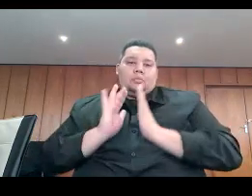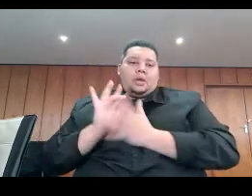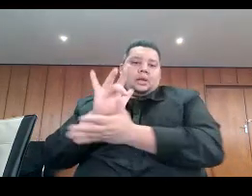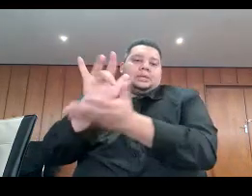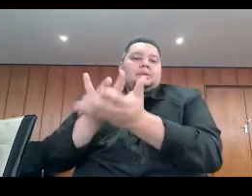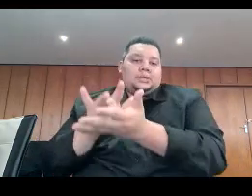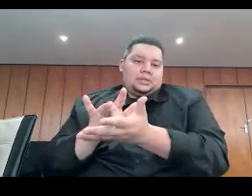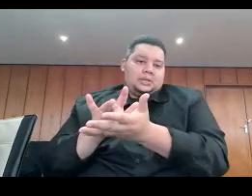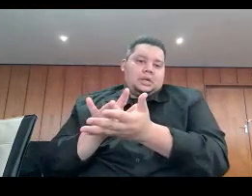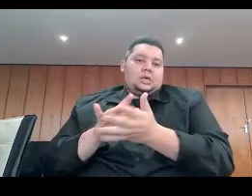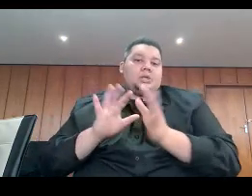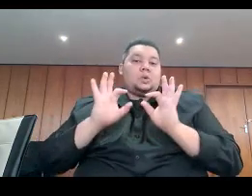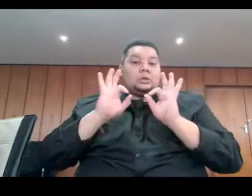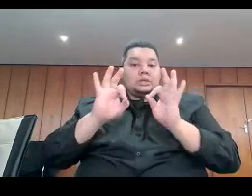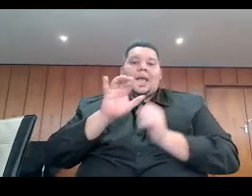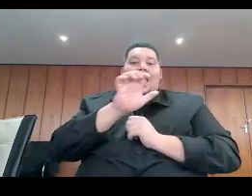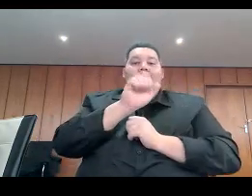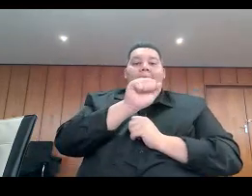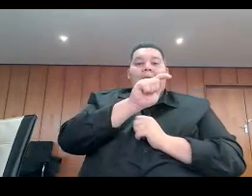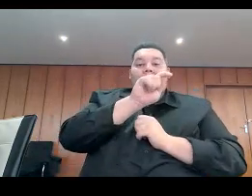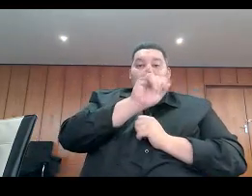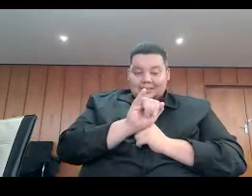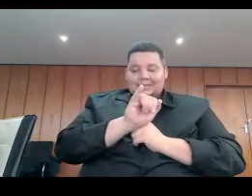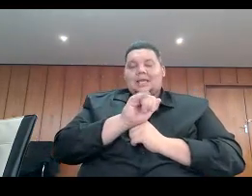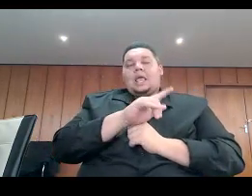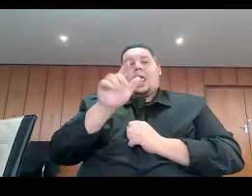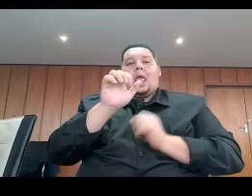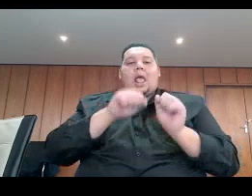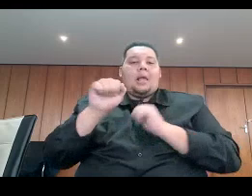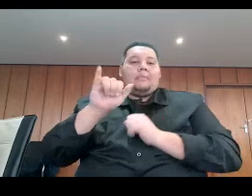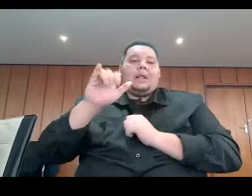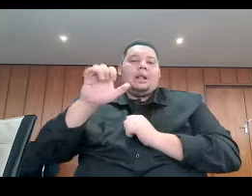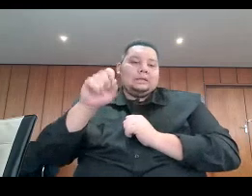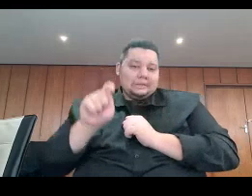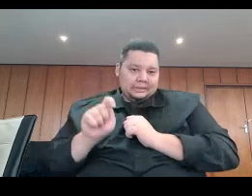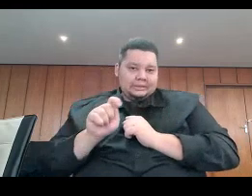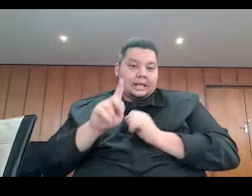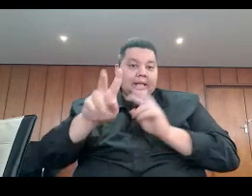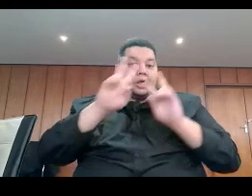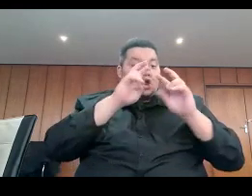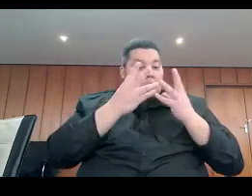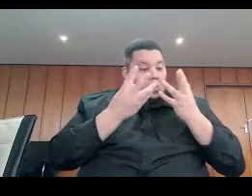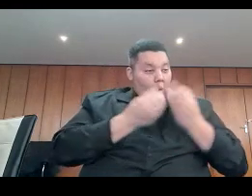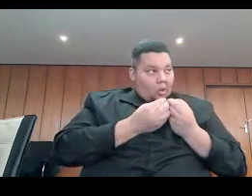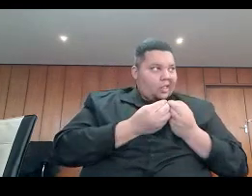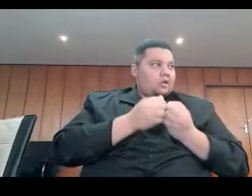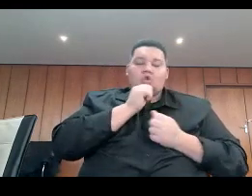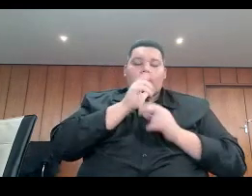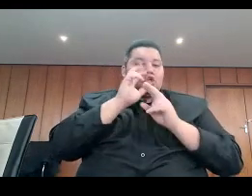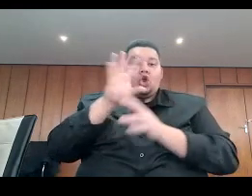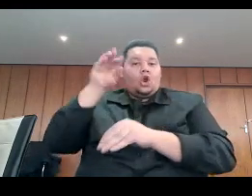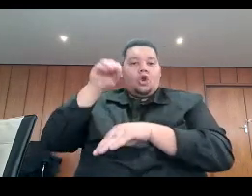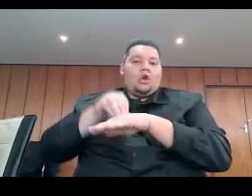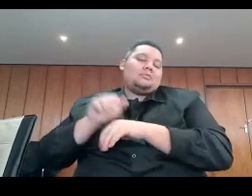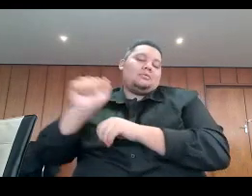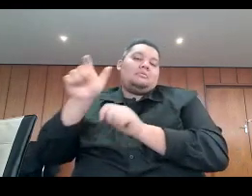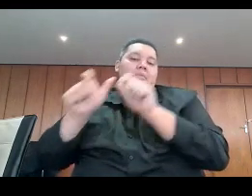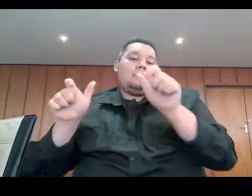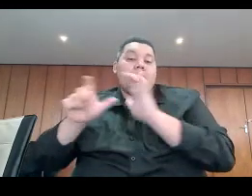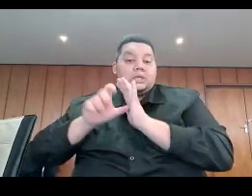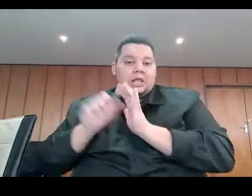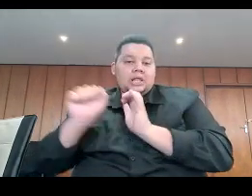it's essentially anti-ableist. It is researching with and not on people with disabilities,